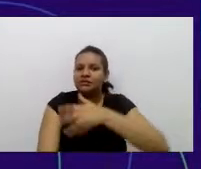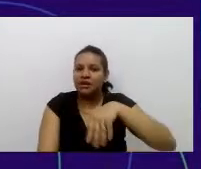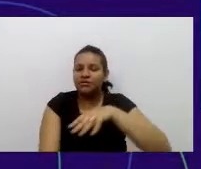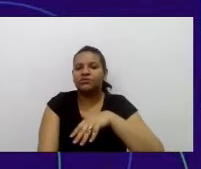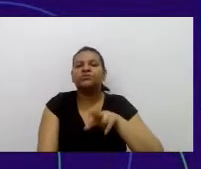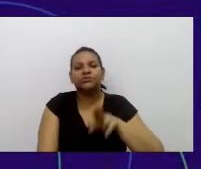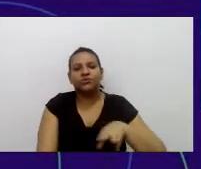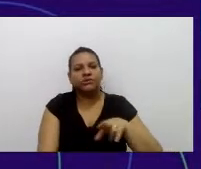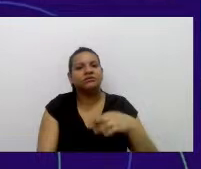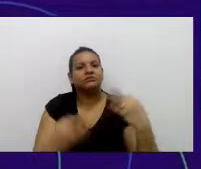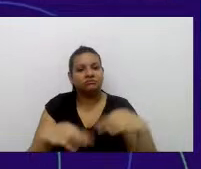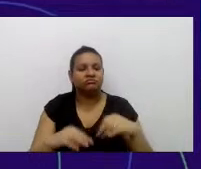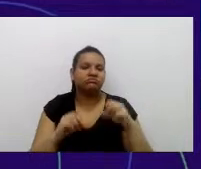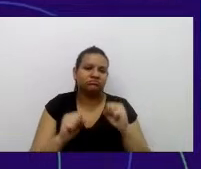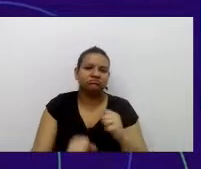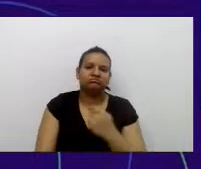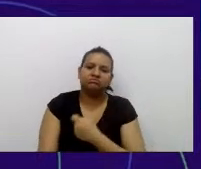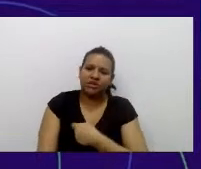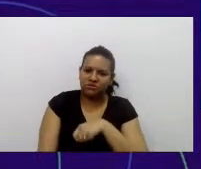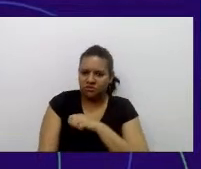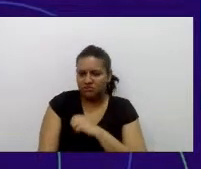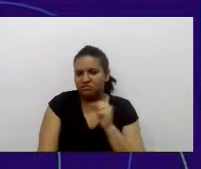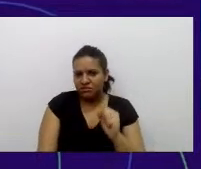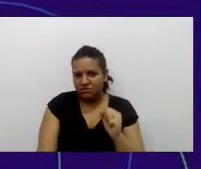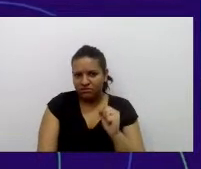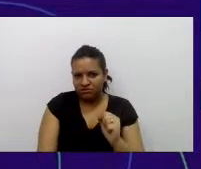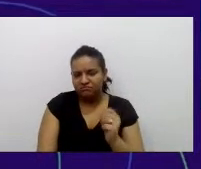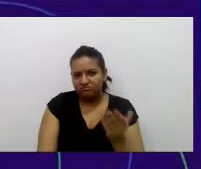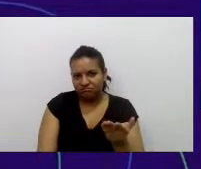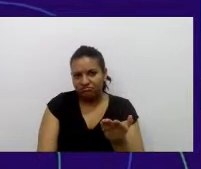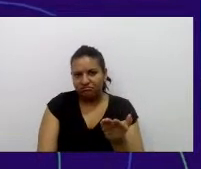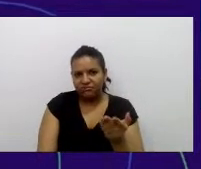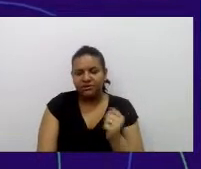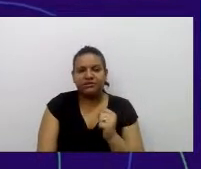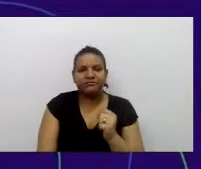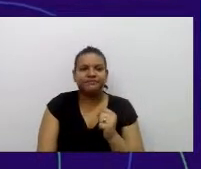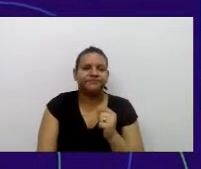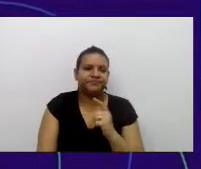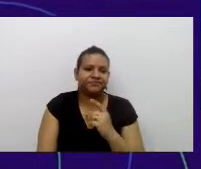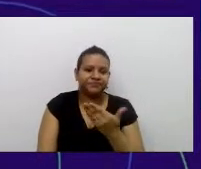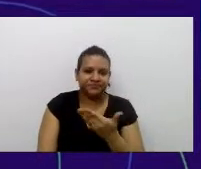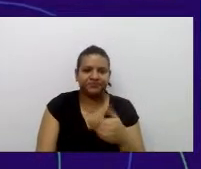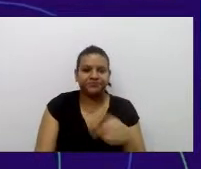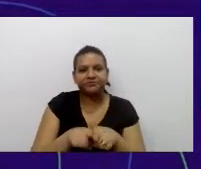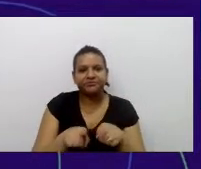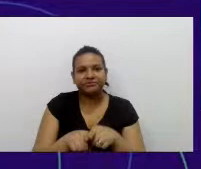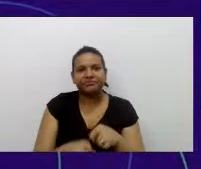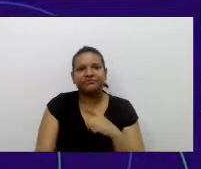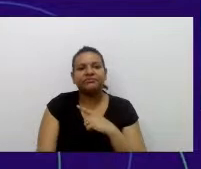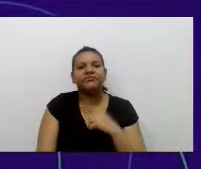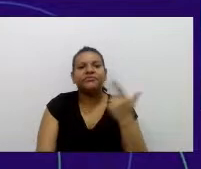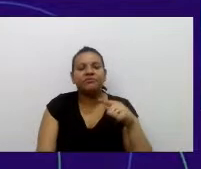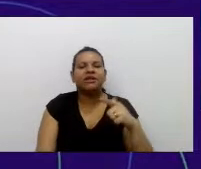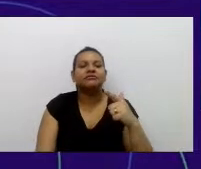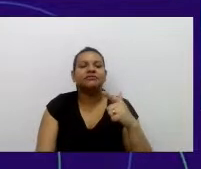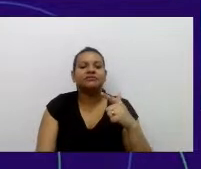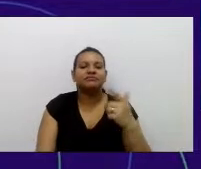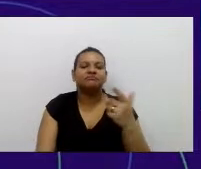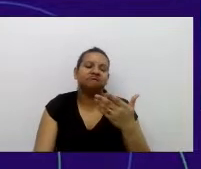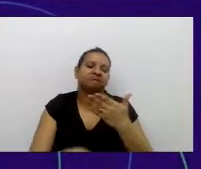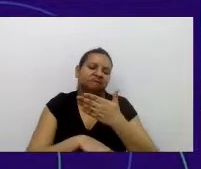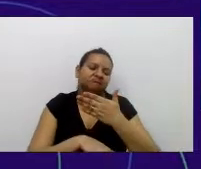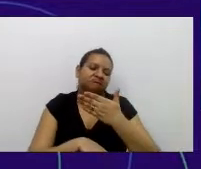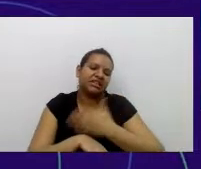right? These are more exercises. Hopefully, if you're already playing with the tool right now, just type any question